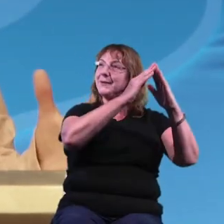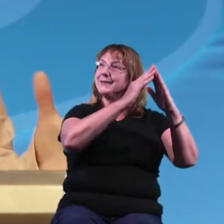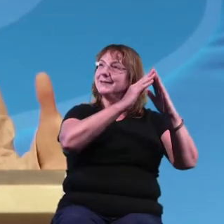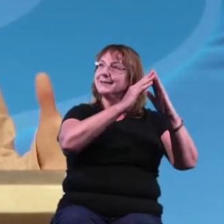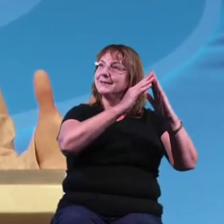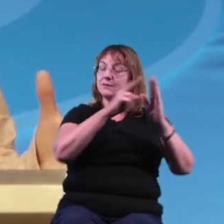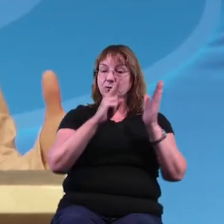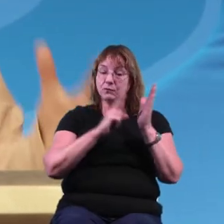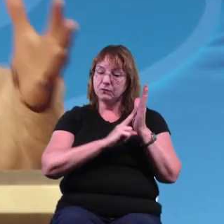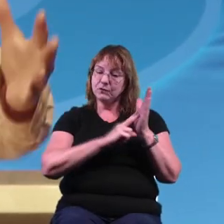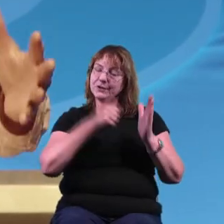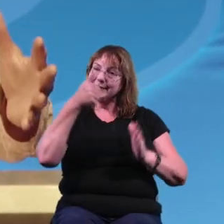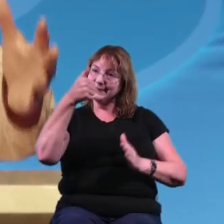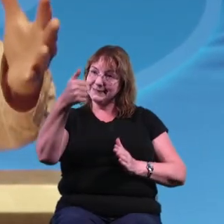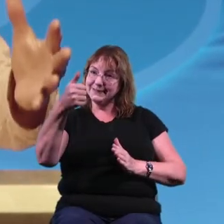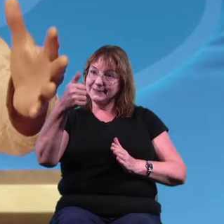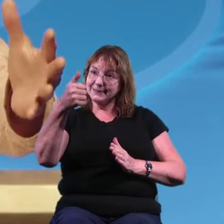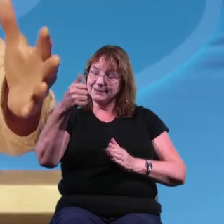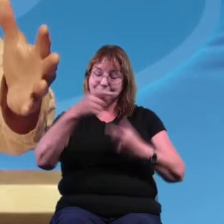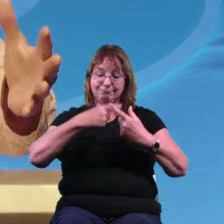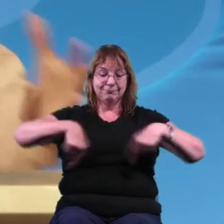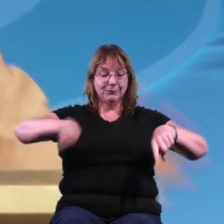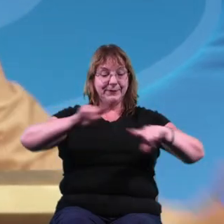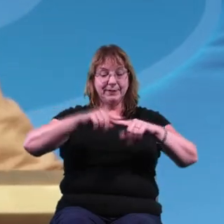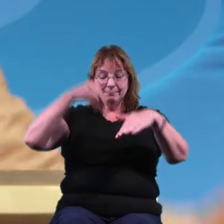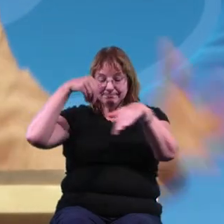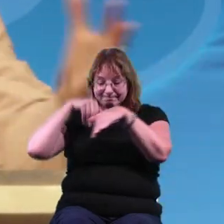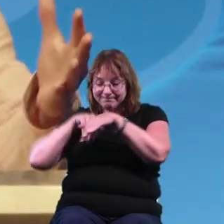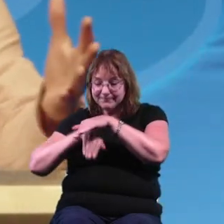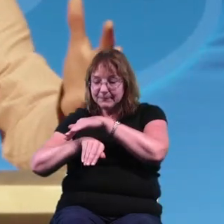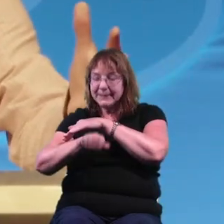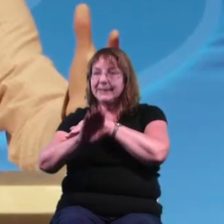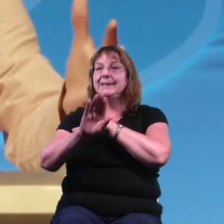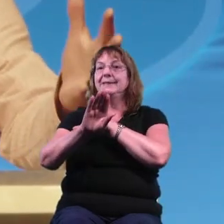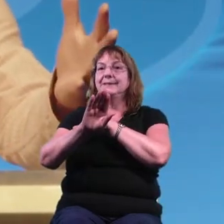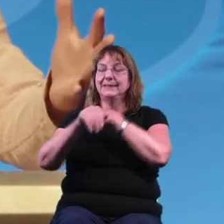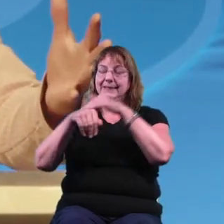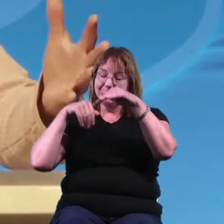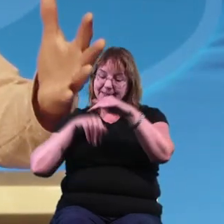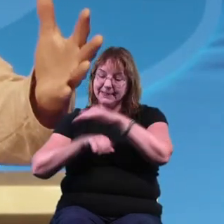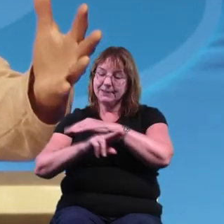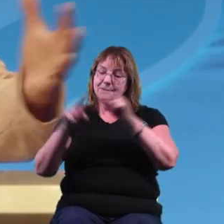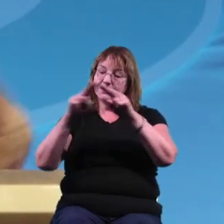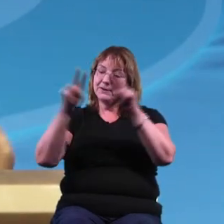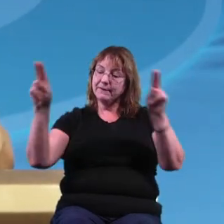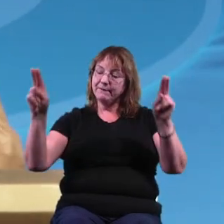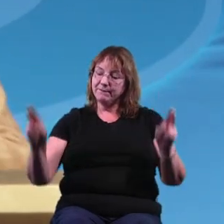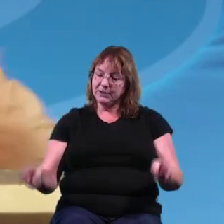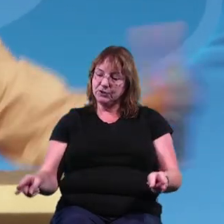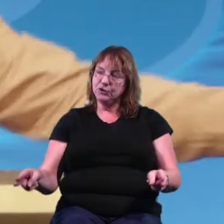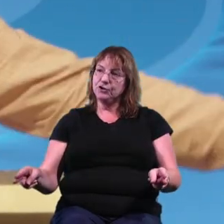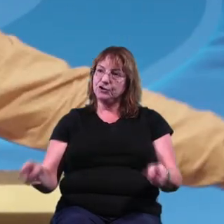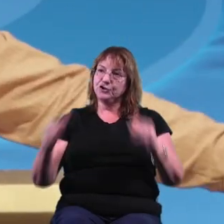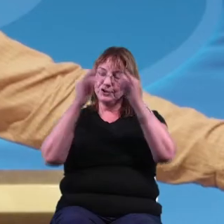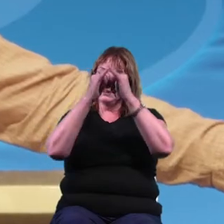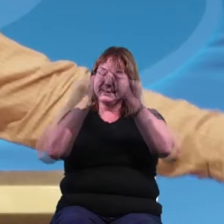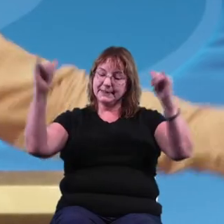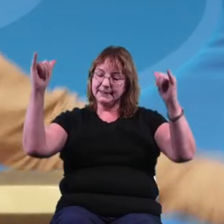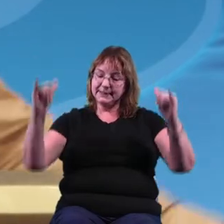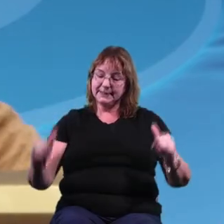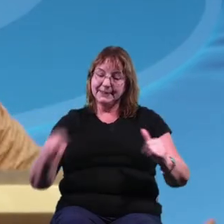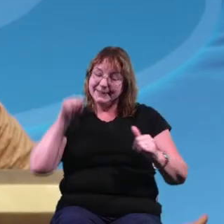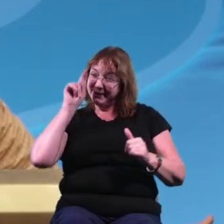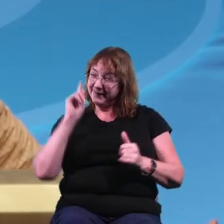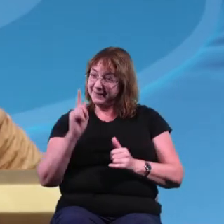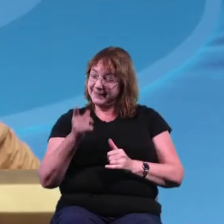Now in verse 6, we come in, we enter. Let's enter the convention tent. This is the pasture land